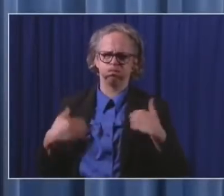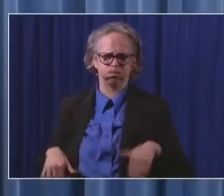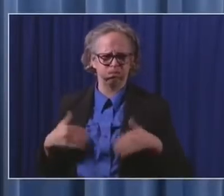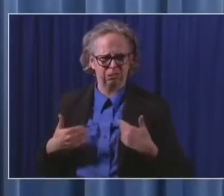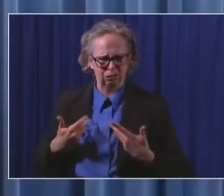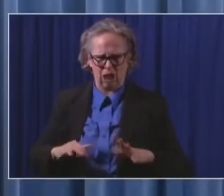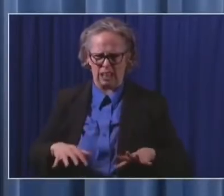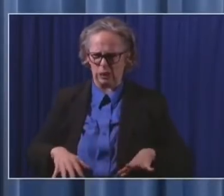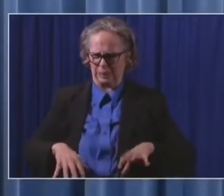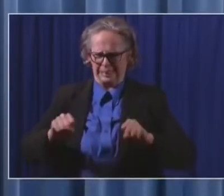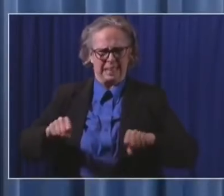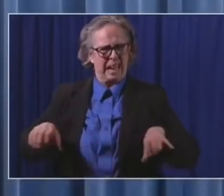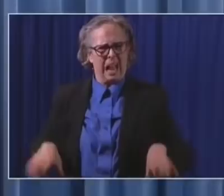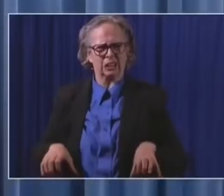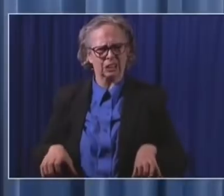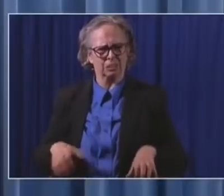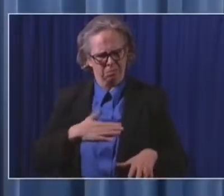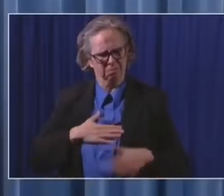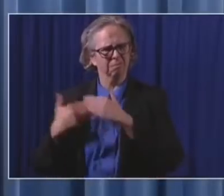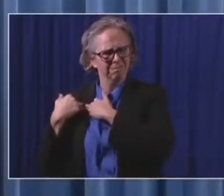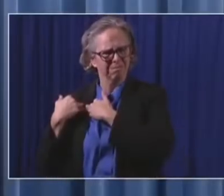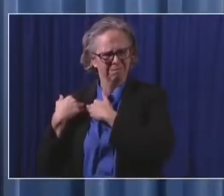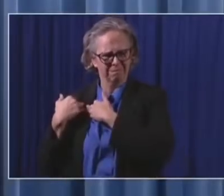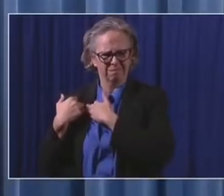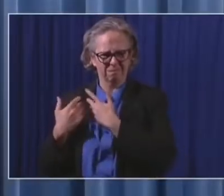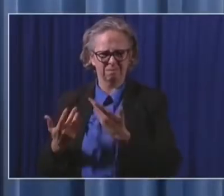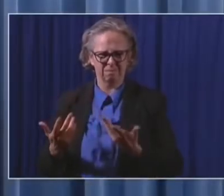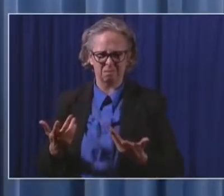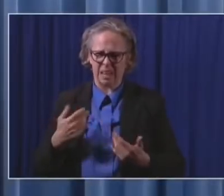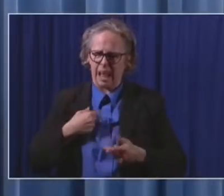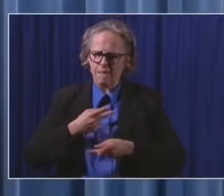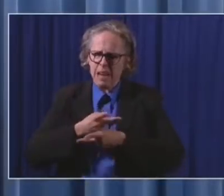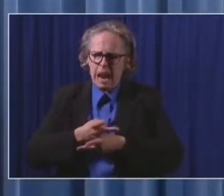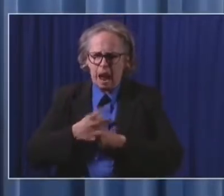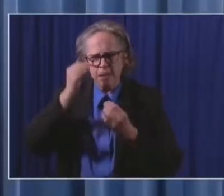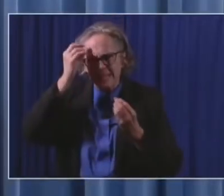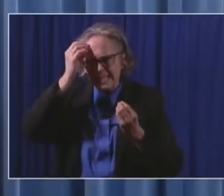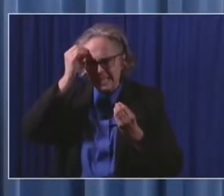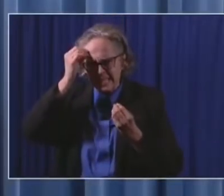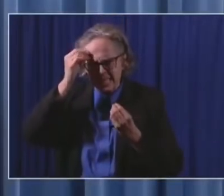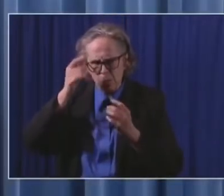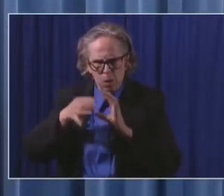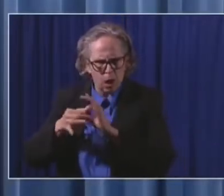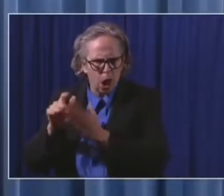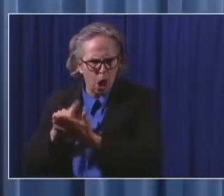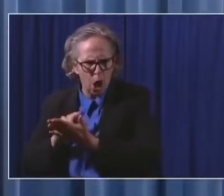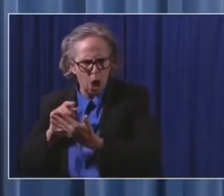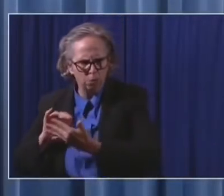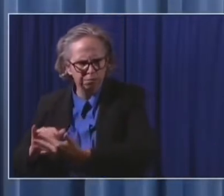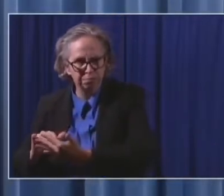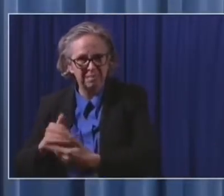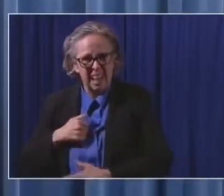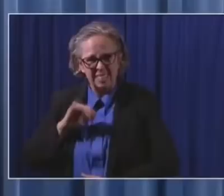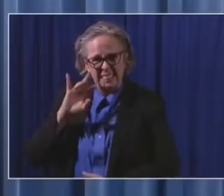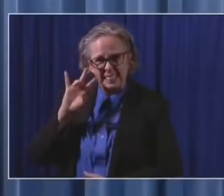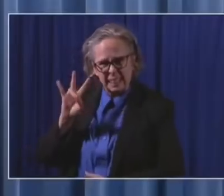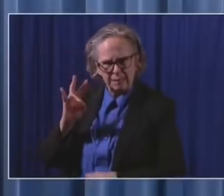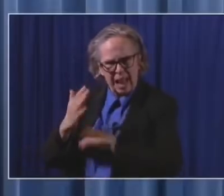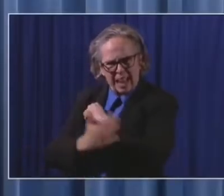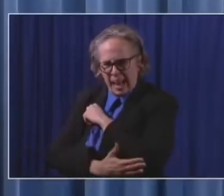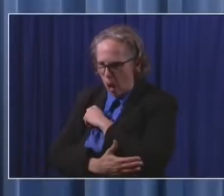and seriousness, and we're trying to take action that is measured.